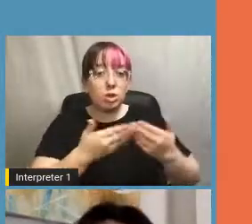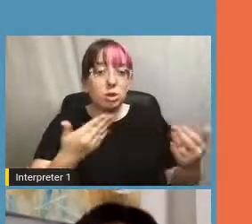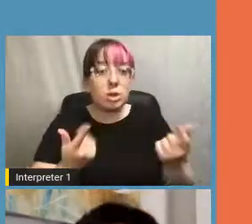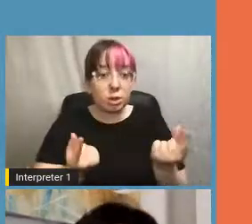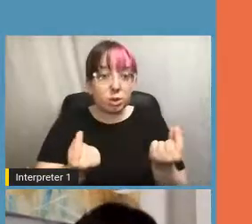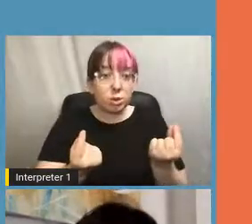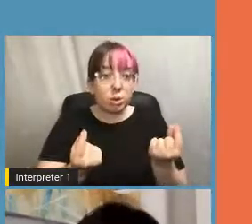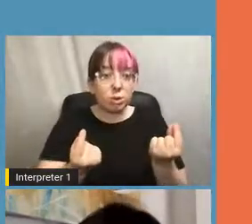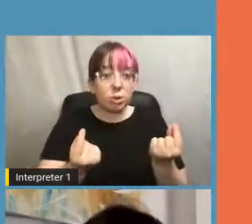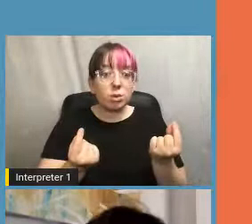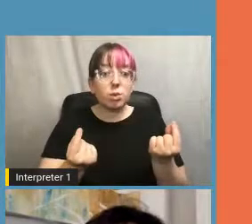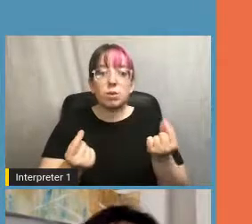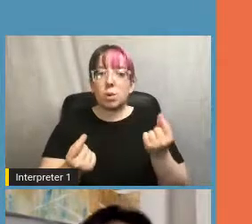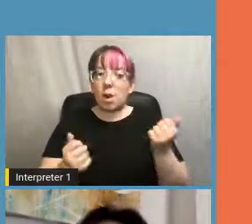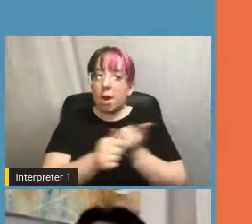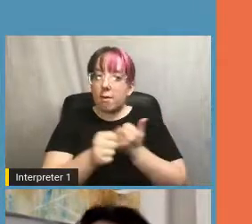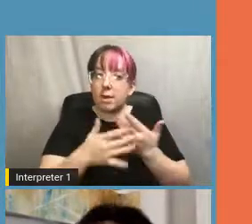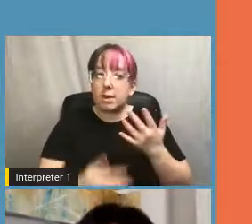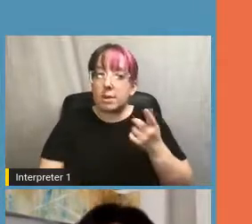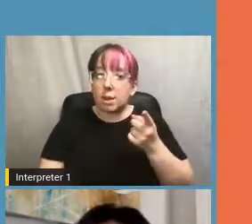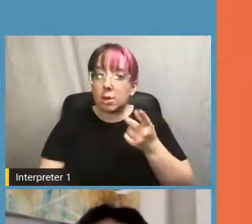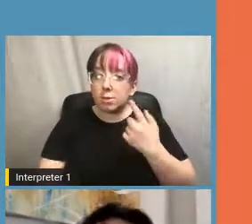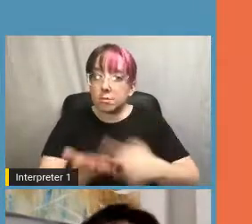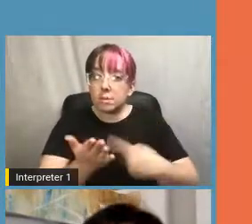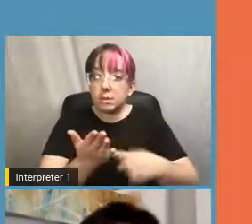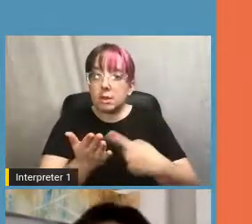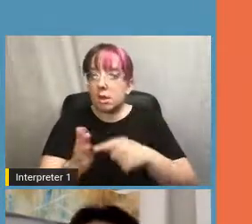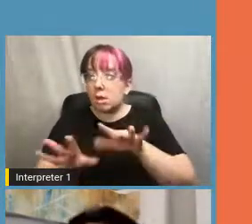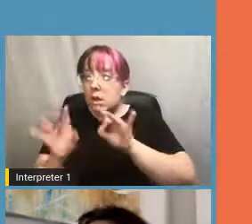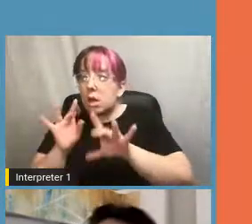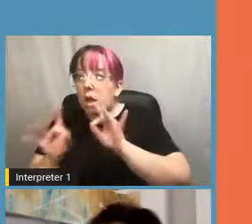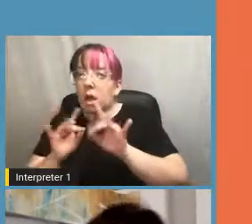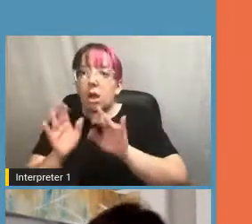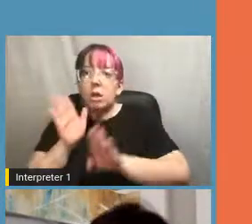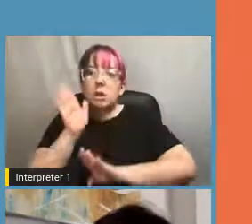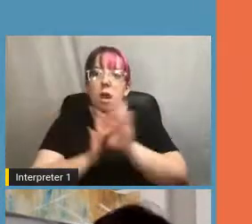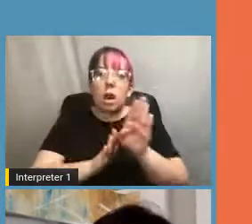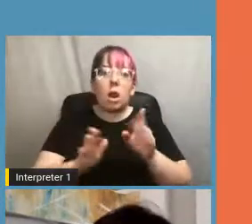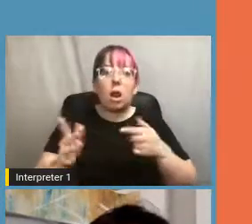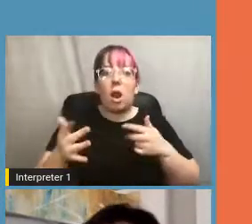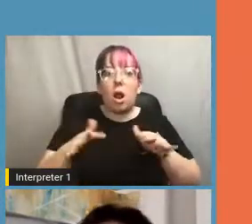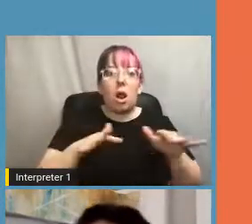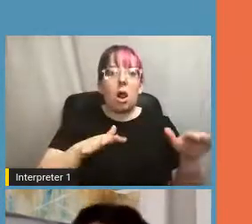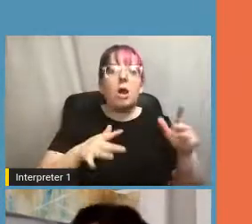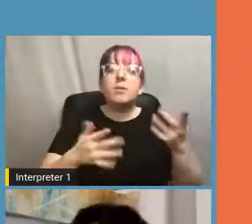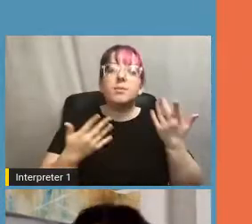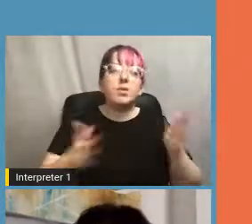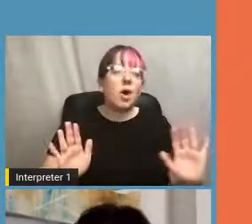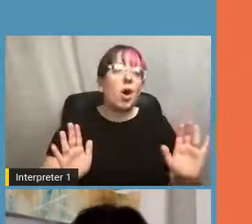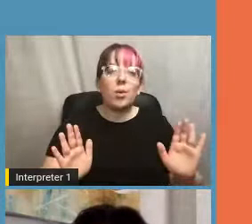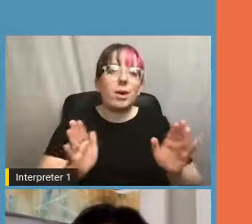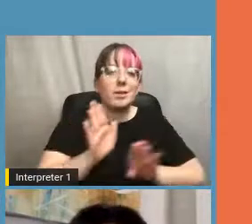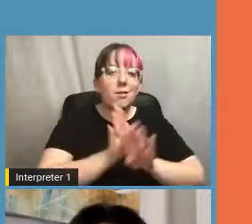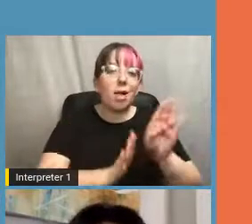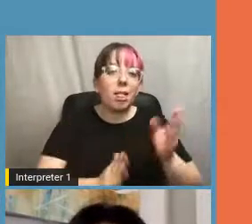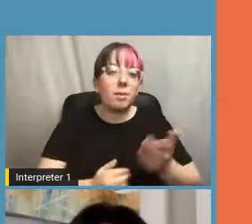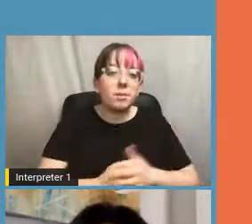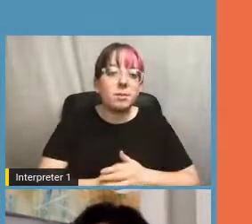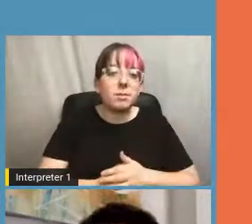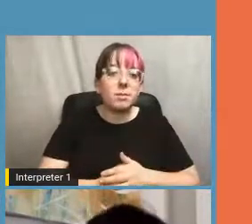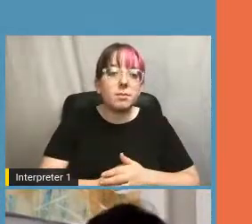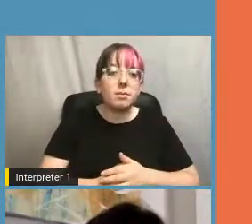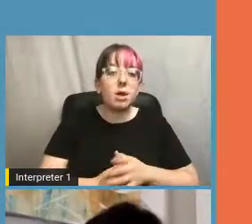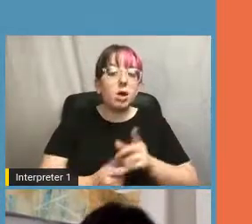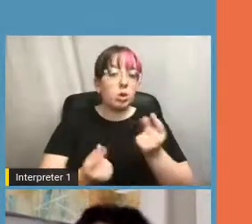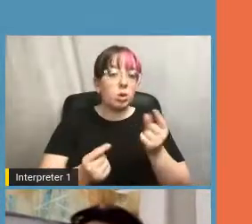mind everything that we talked about, choosing and what has to be developed, what is already developed, and all those things. And then you do your